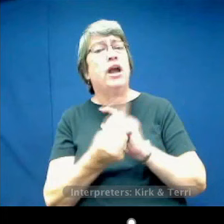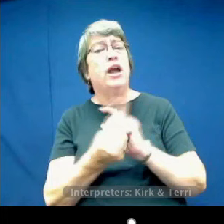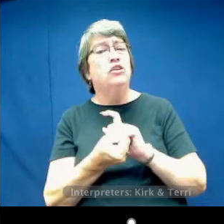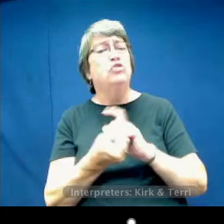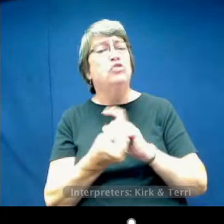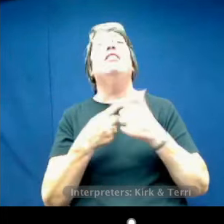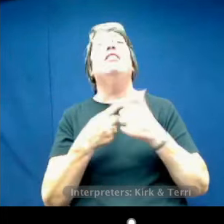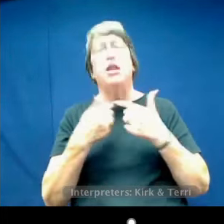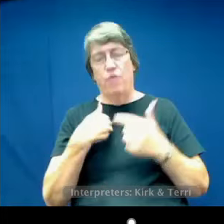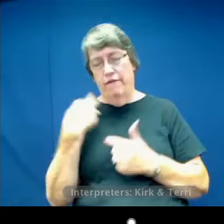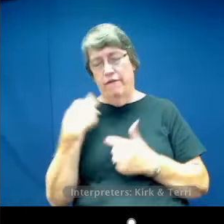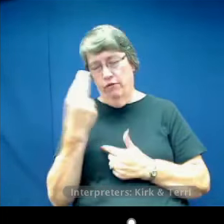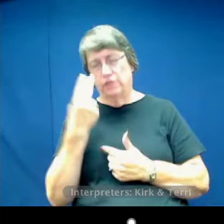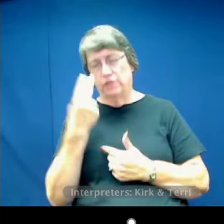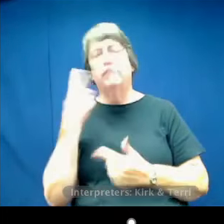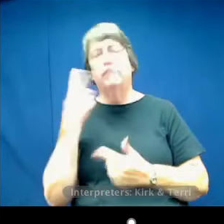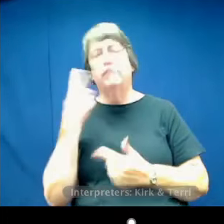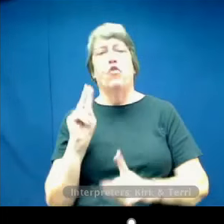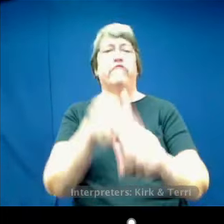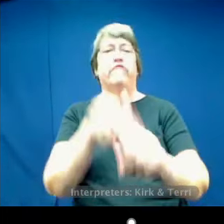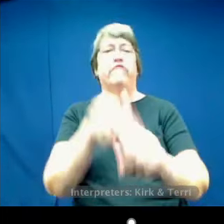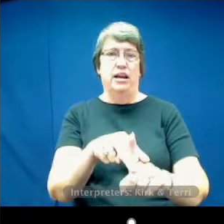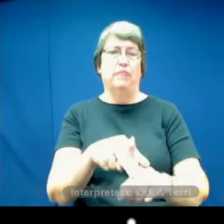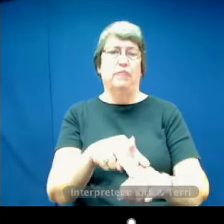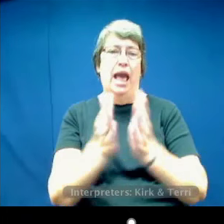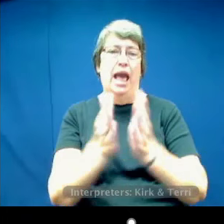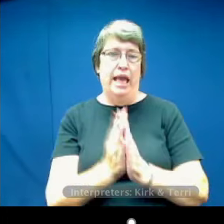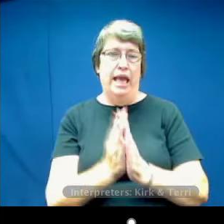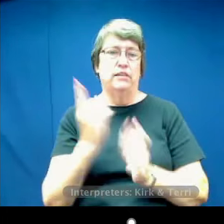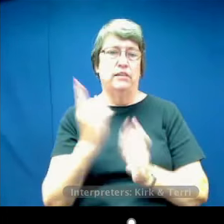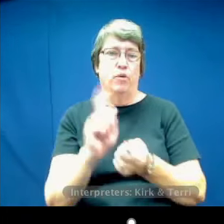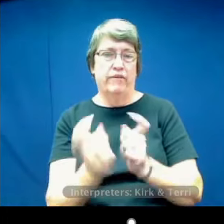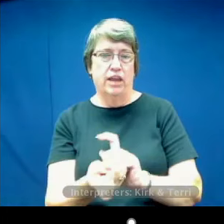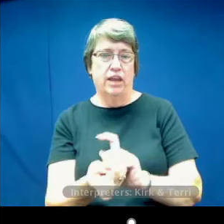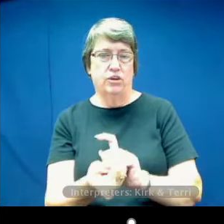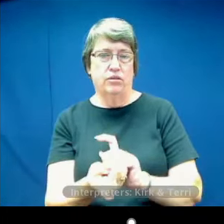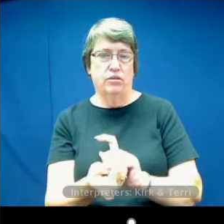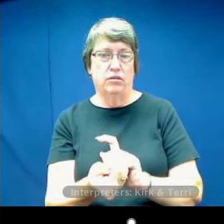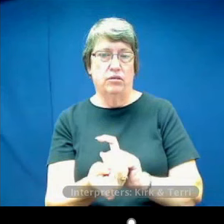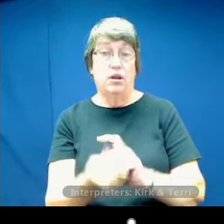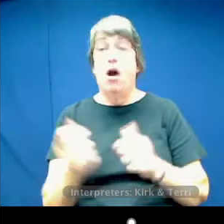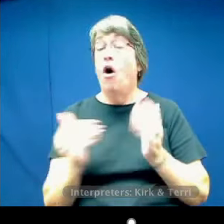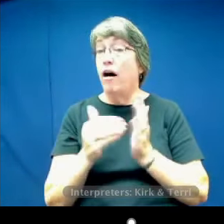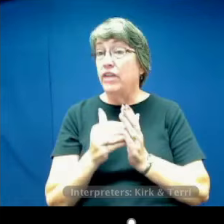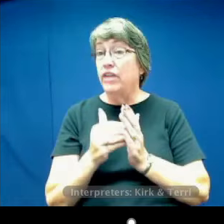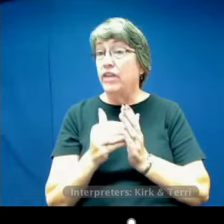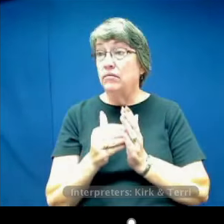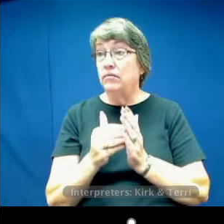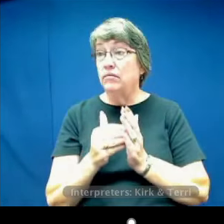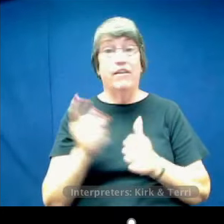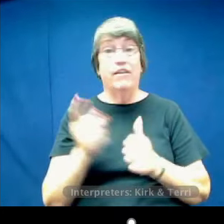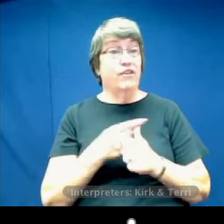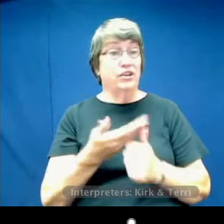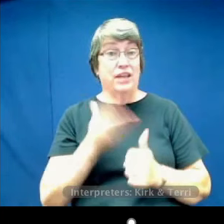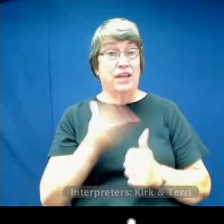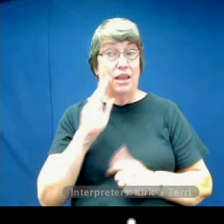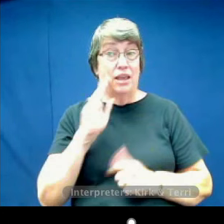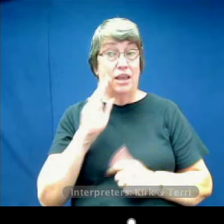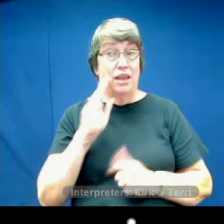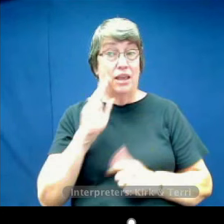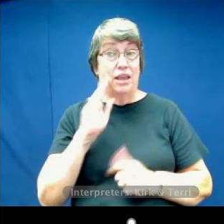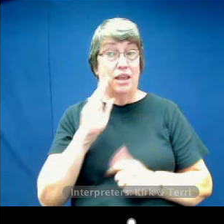for the court to hear a modification. So that's usually the first fight is, are things the same or have they